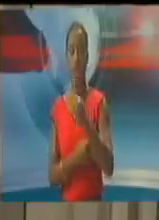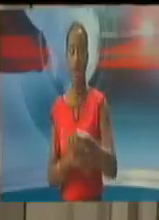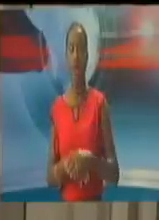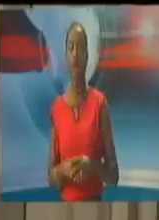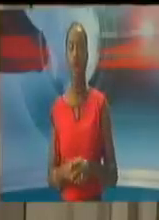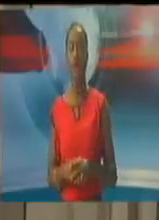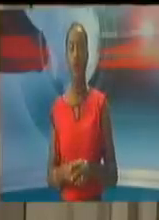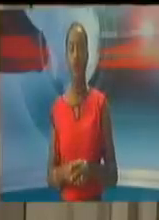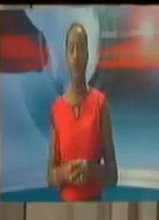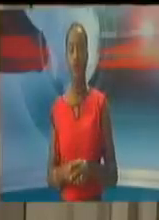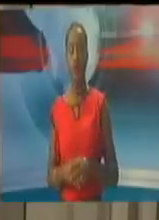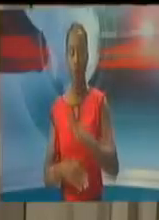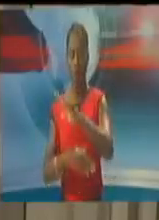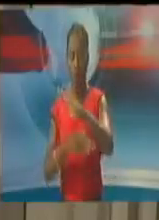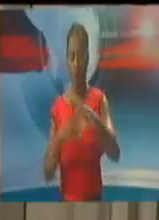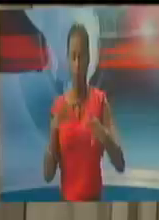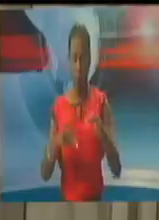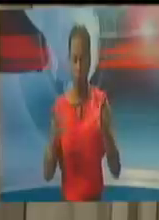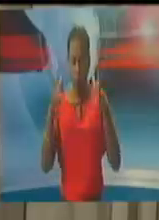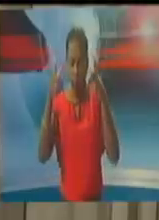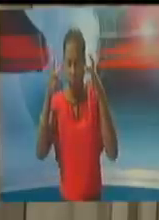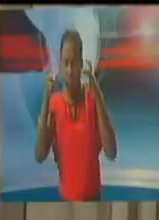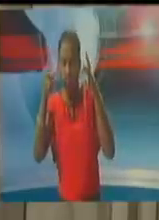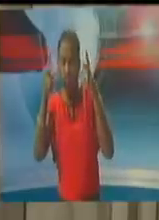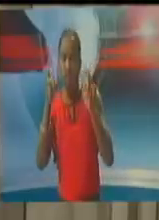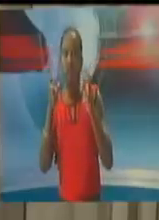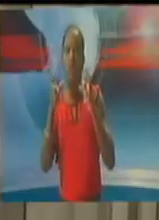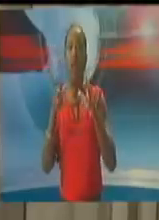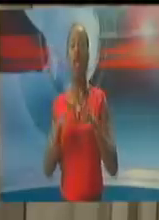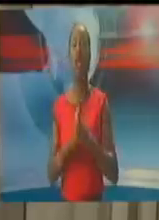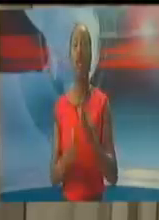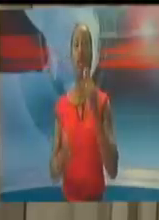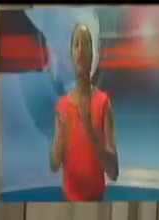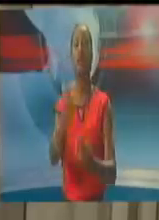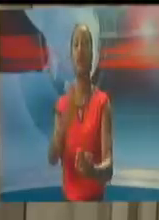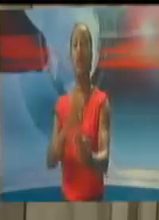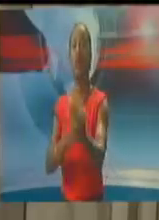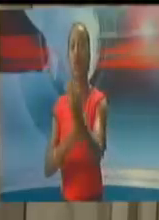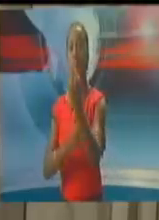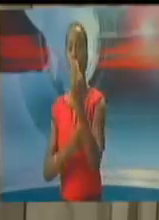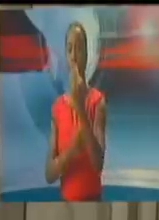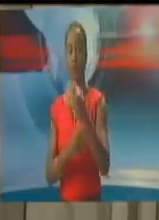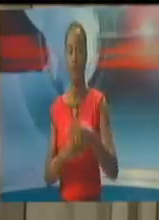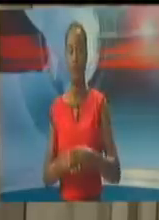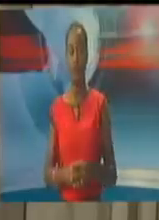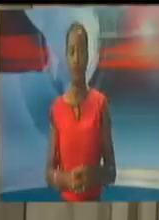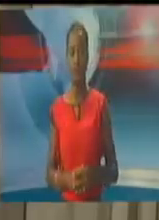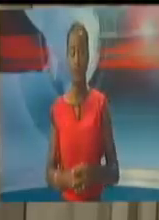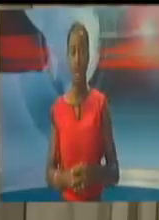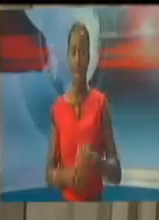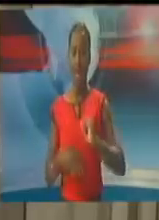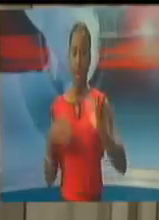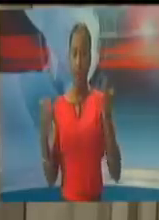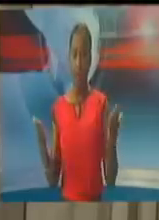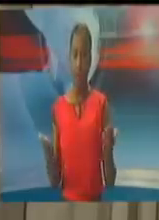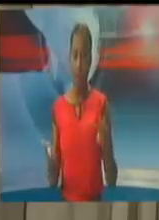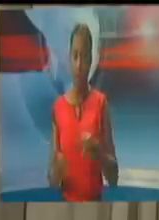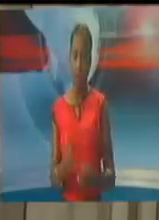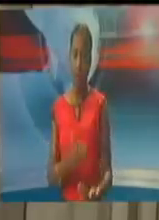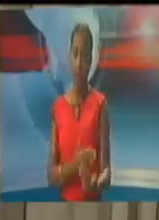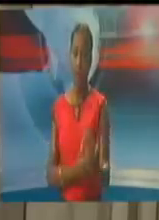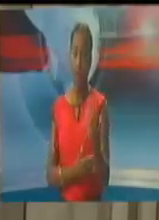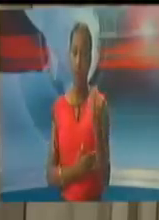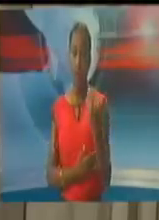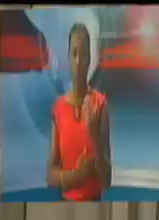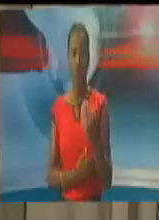colleagues, wider viewing and listening public of Trinidad and Tobago. Good morning. I am here this morning to just